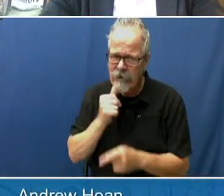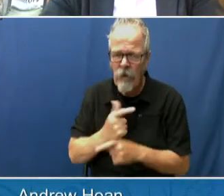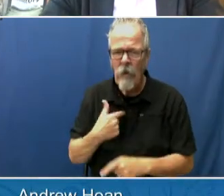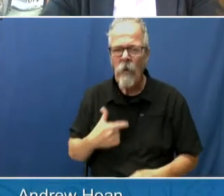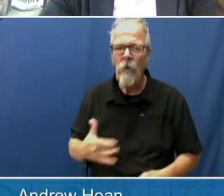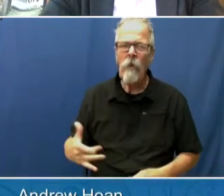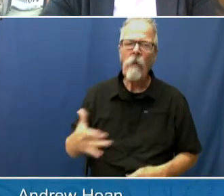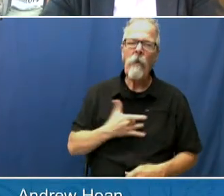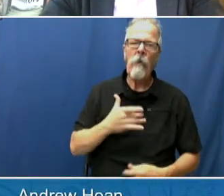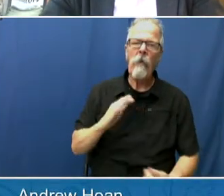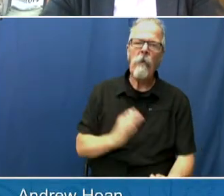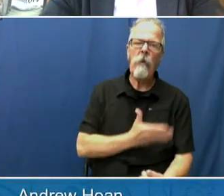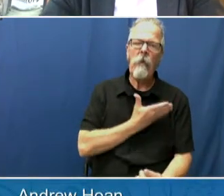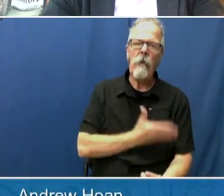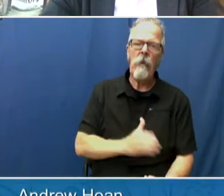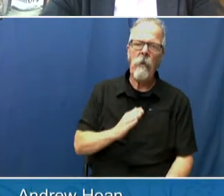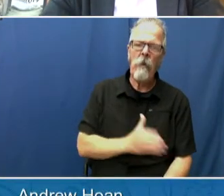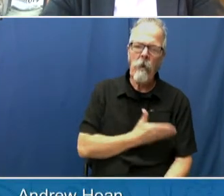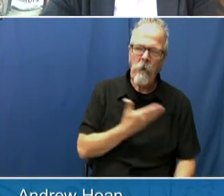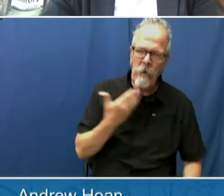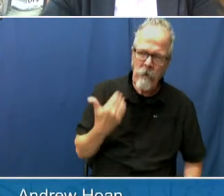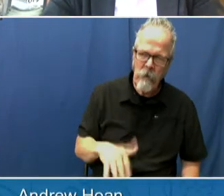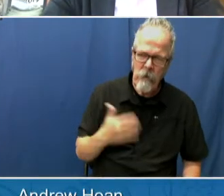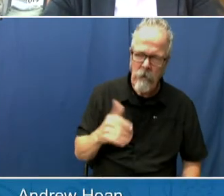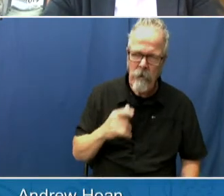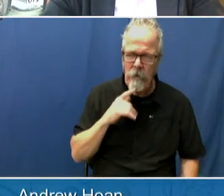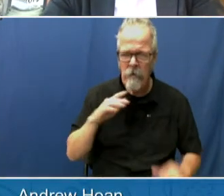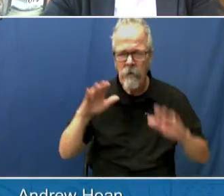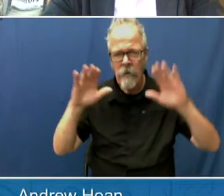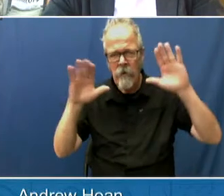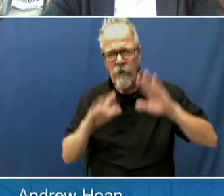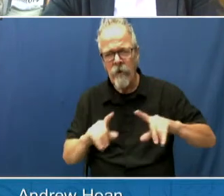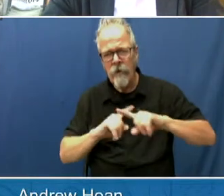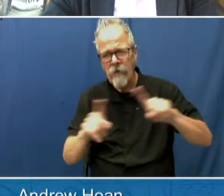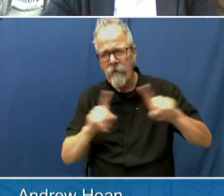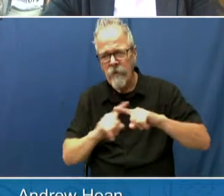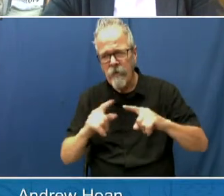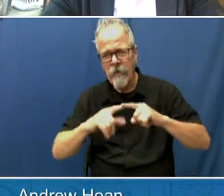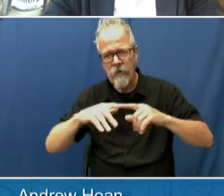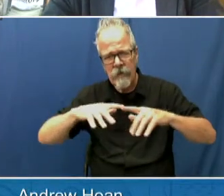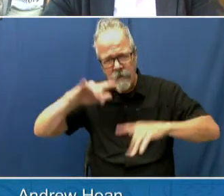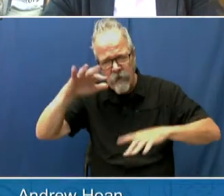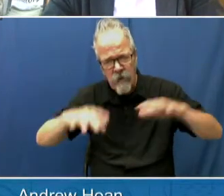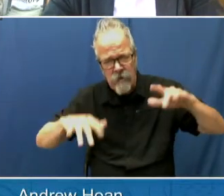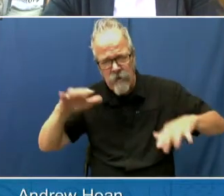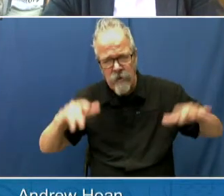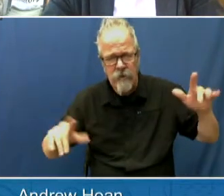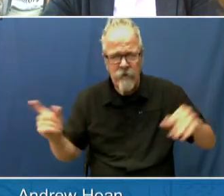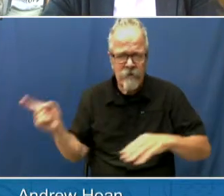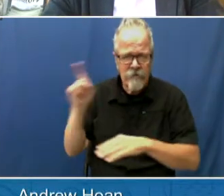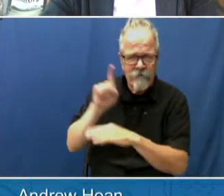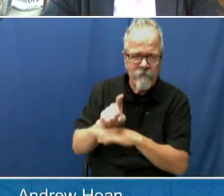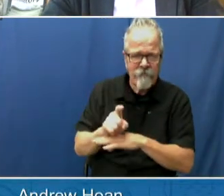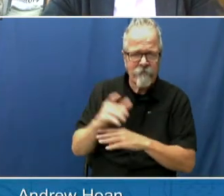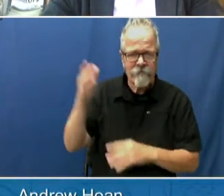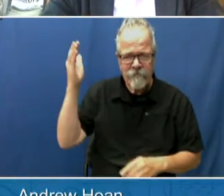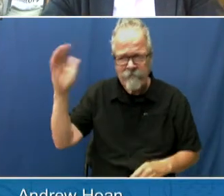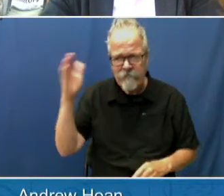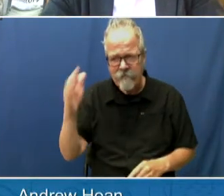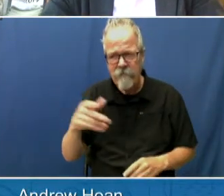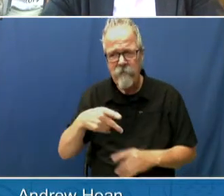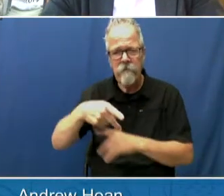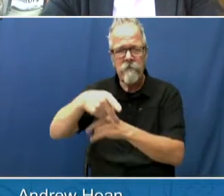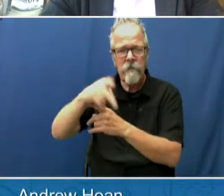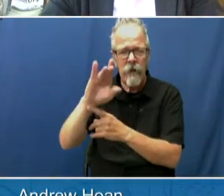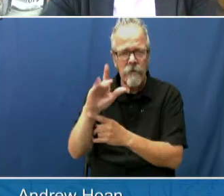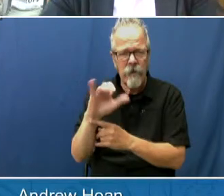incredible voices of diversity who are speaking up today, and our public officials who deserve our thanks for their service to our community. And